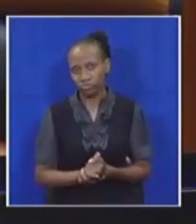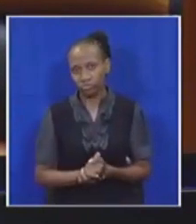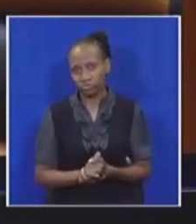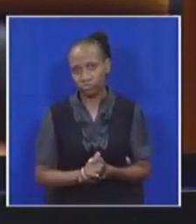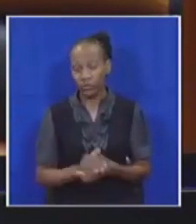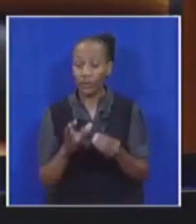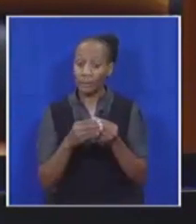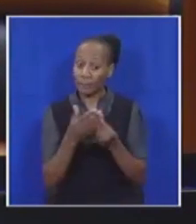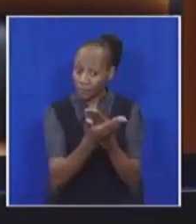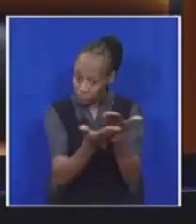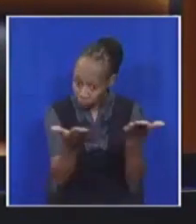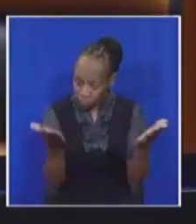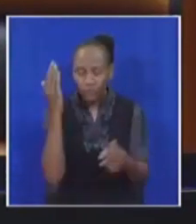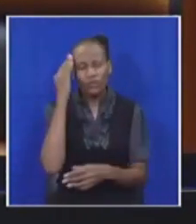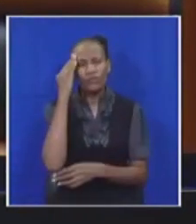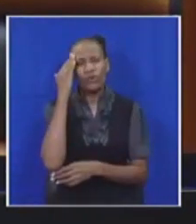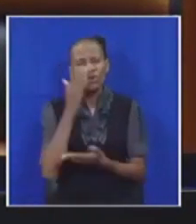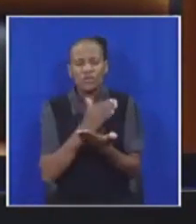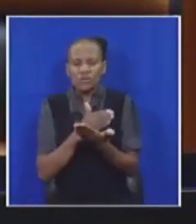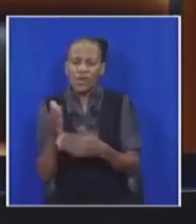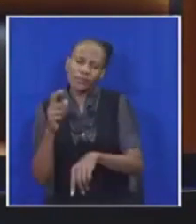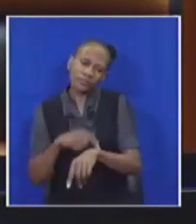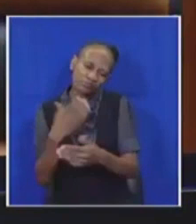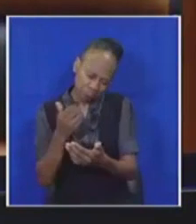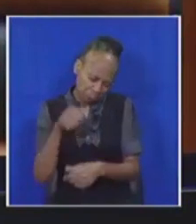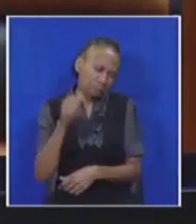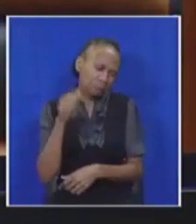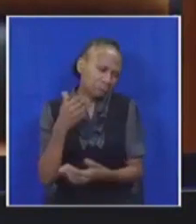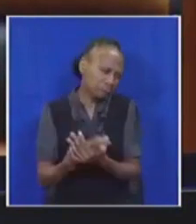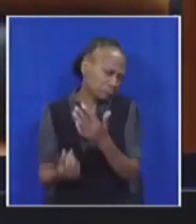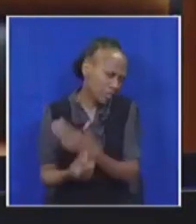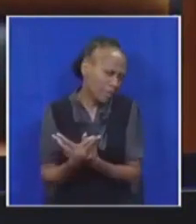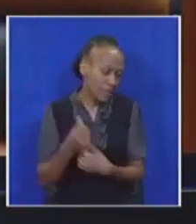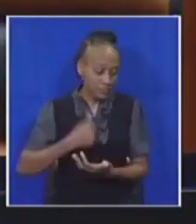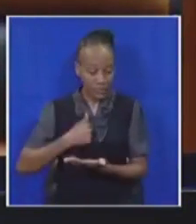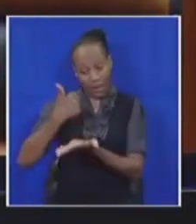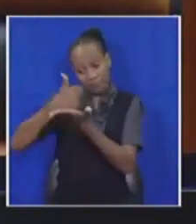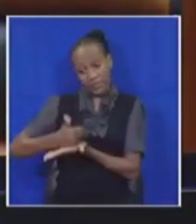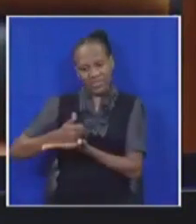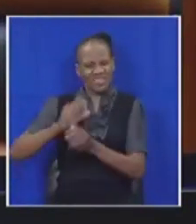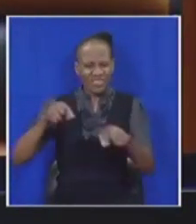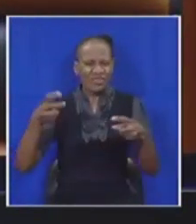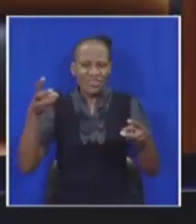Members should be aware that it is sometimes not possible to hear members,